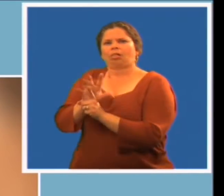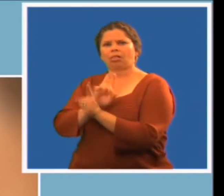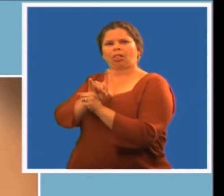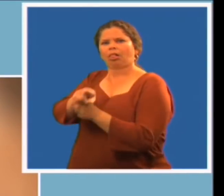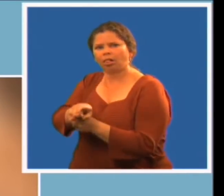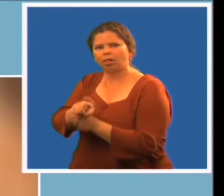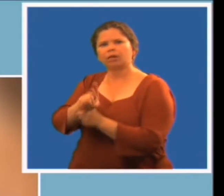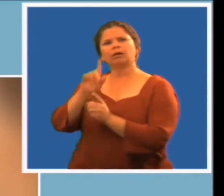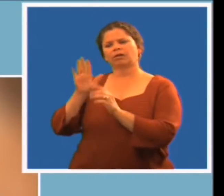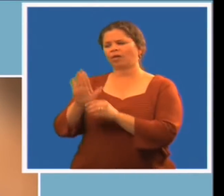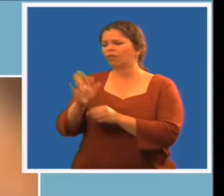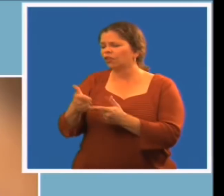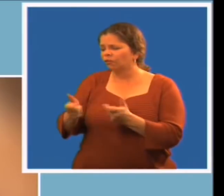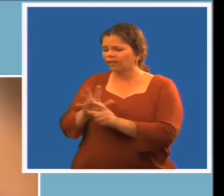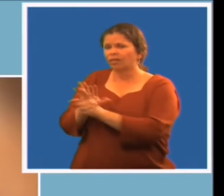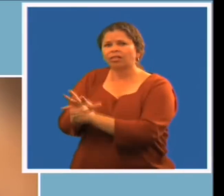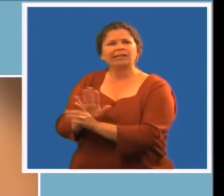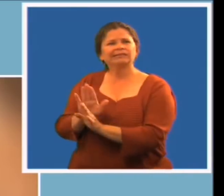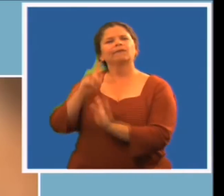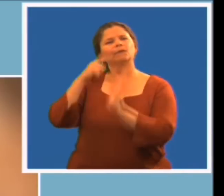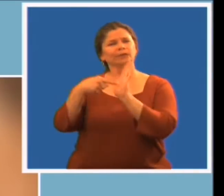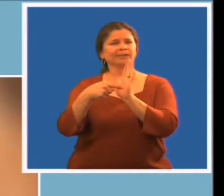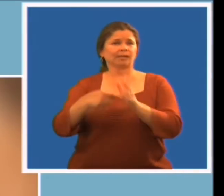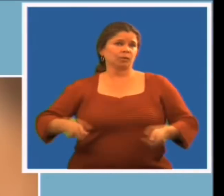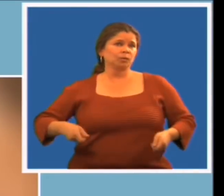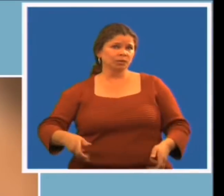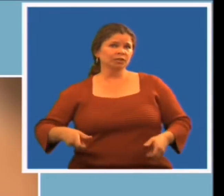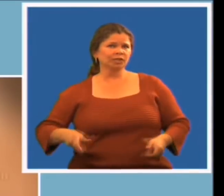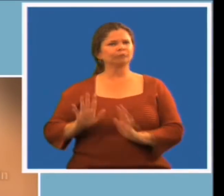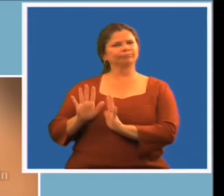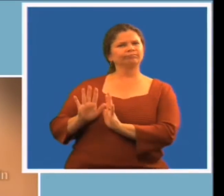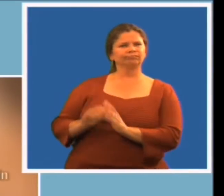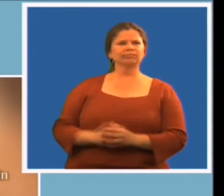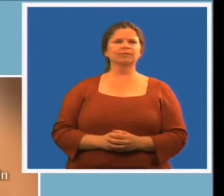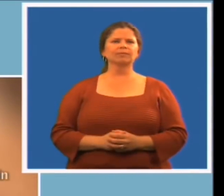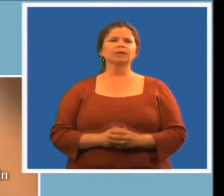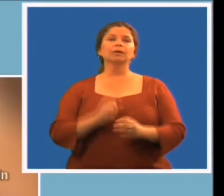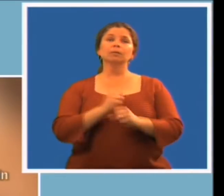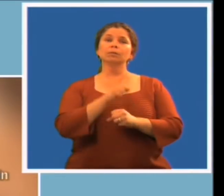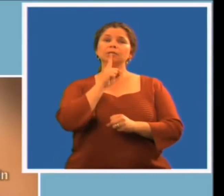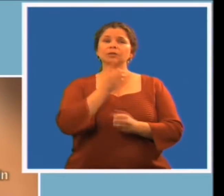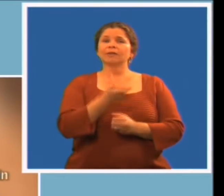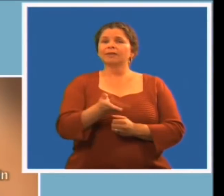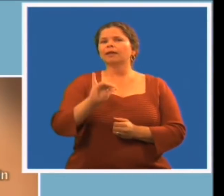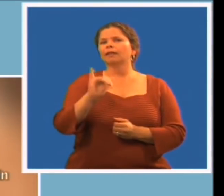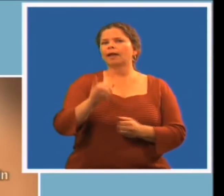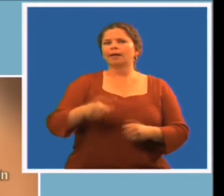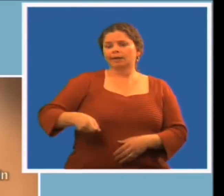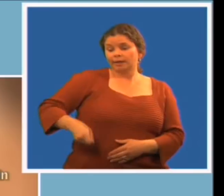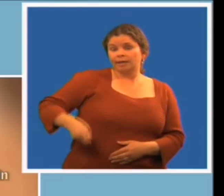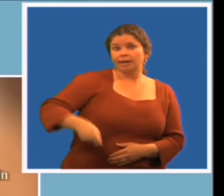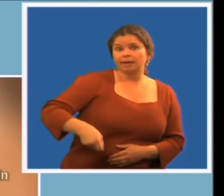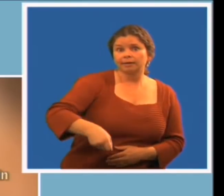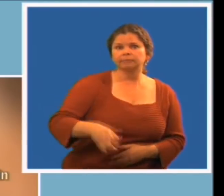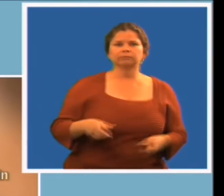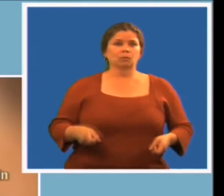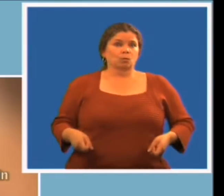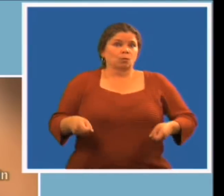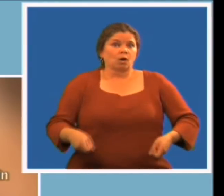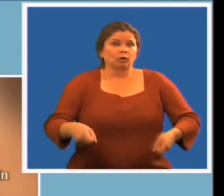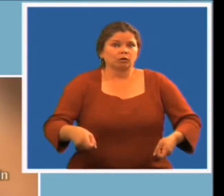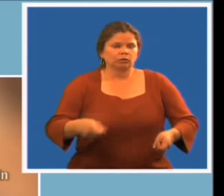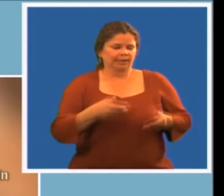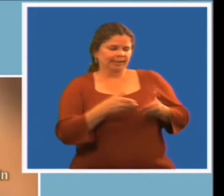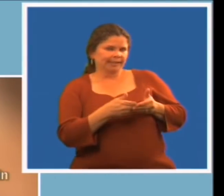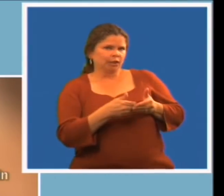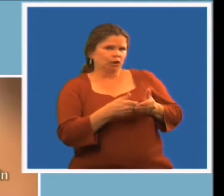or lean on their assistive device, in this case, the wheelchair. Ensure that items such as canes and walkers remain in